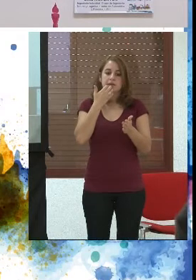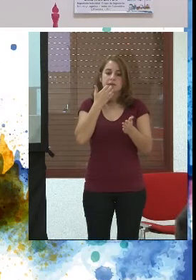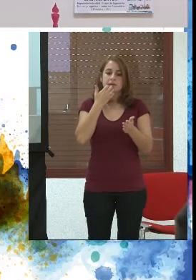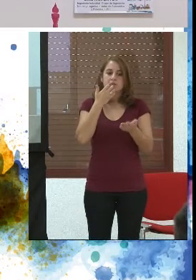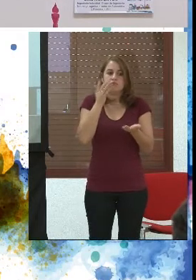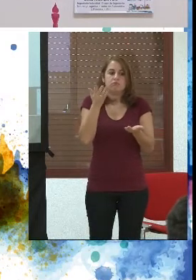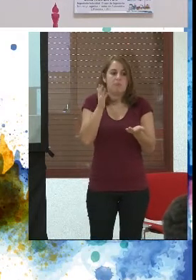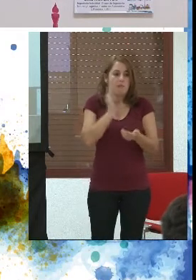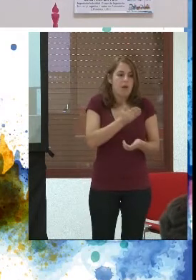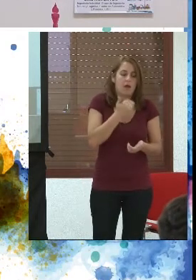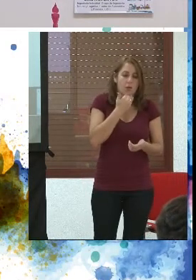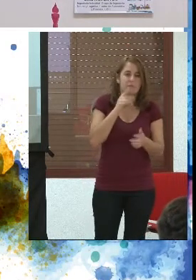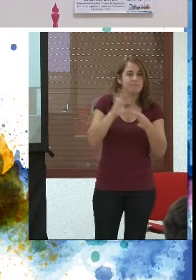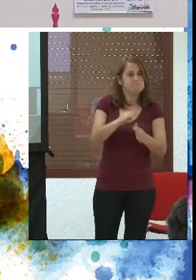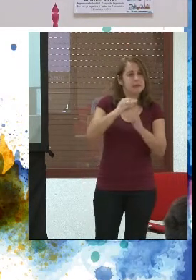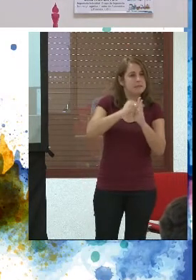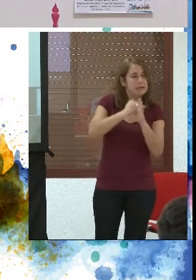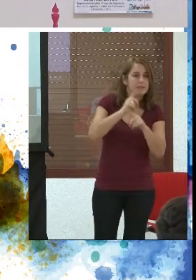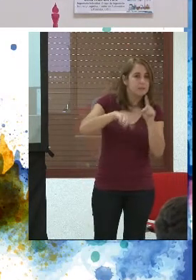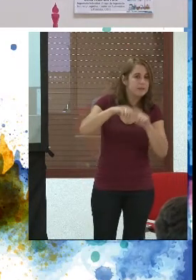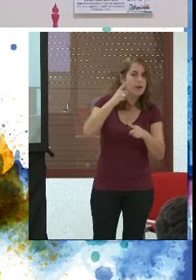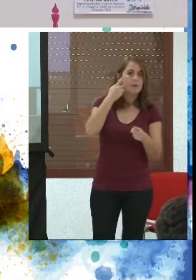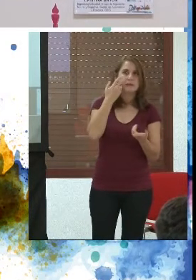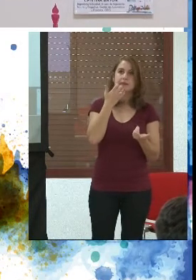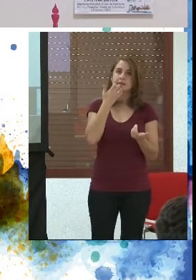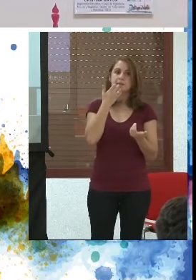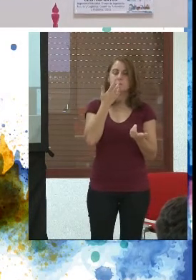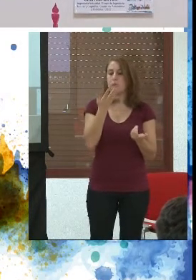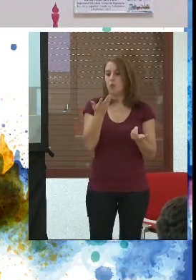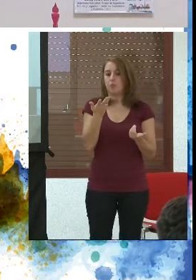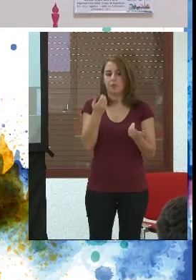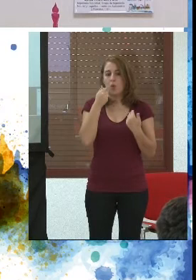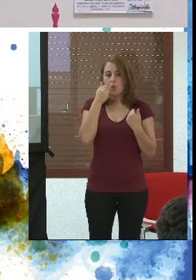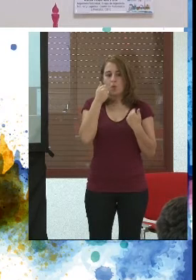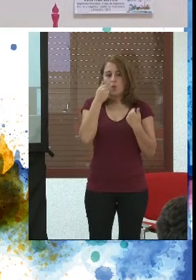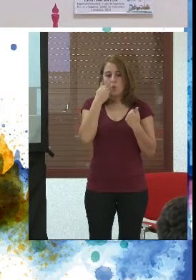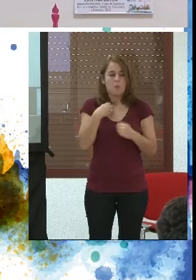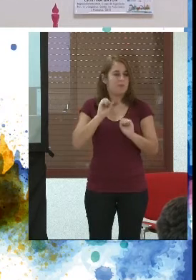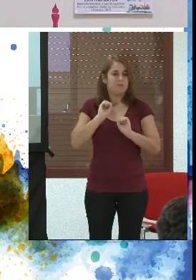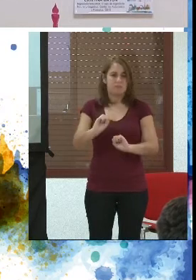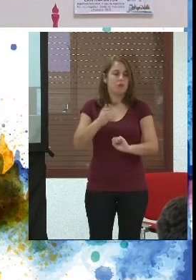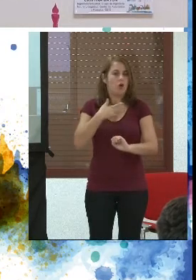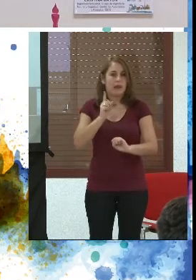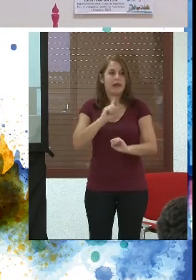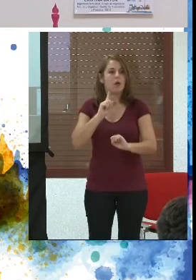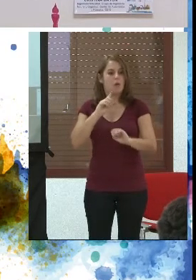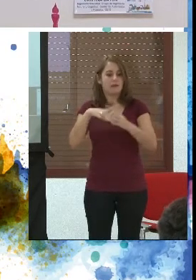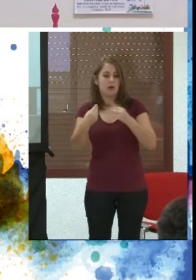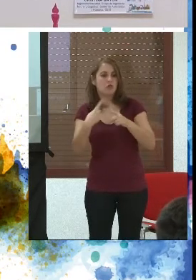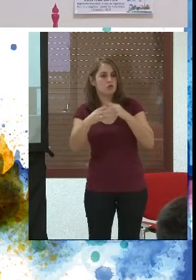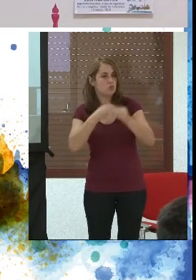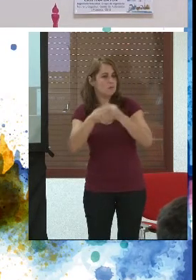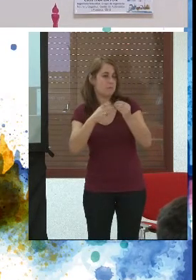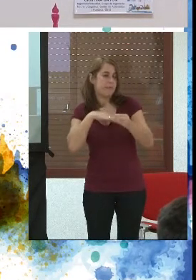harm, damage, to measure the levels of current, basically the levels of current that we send, whether it's been a rejection or the immune response